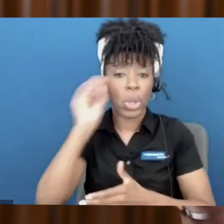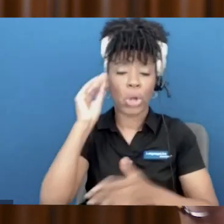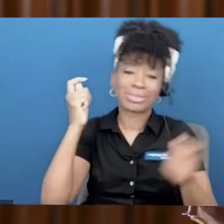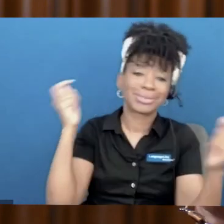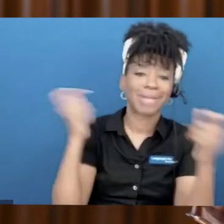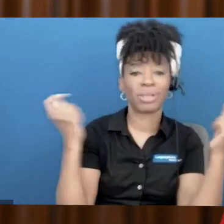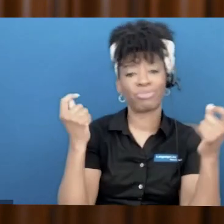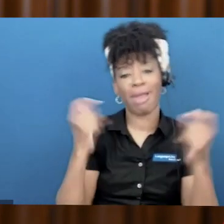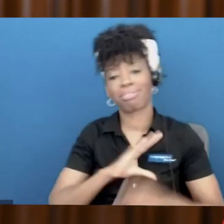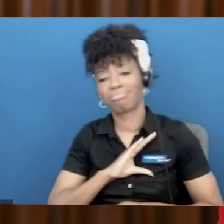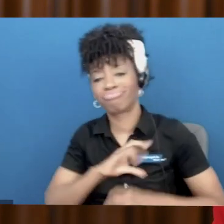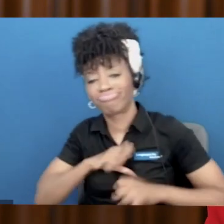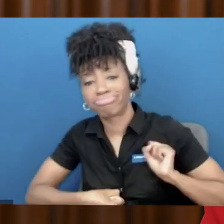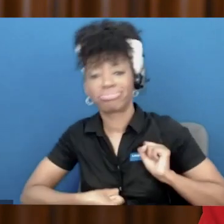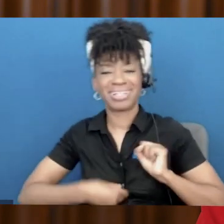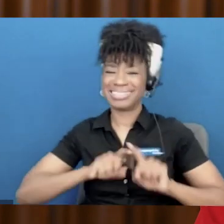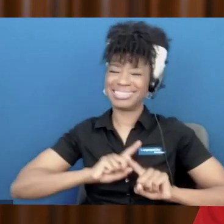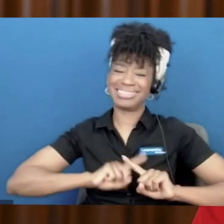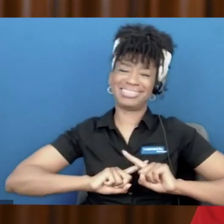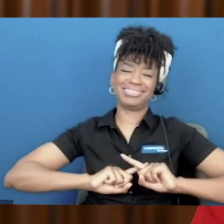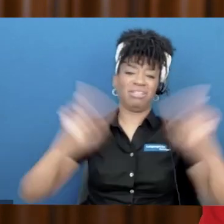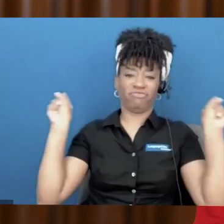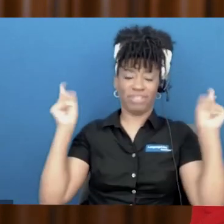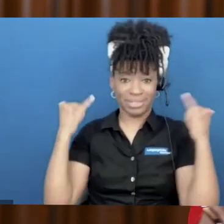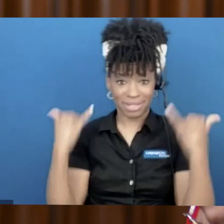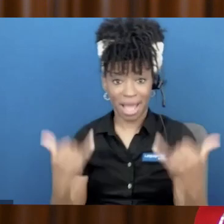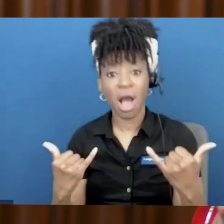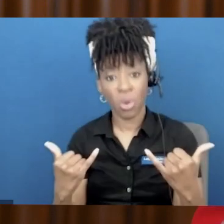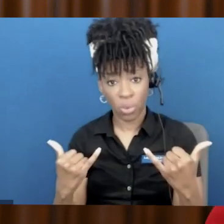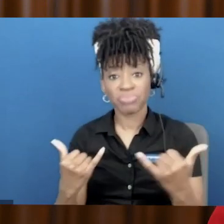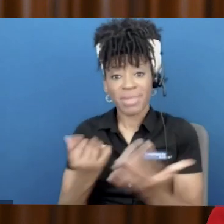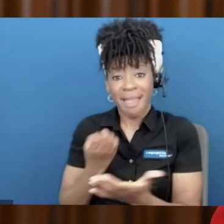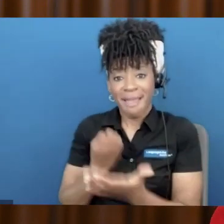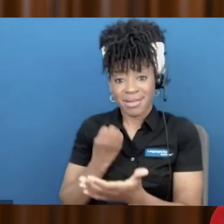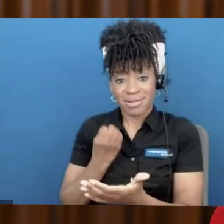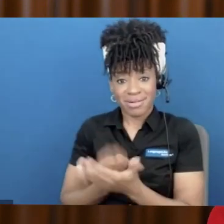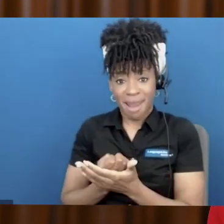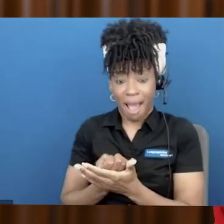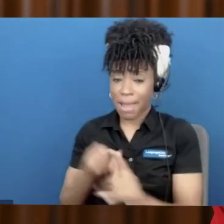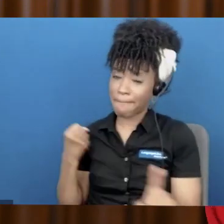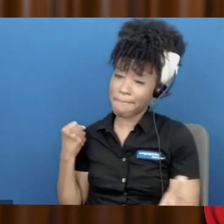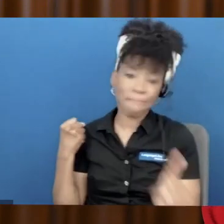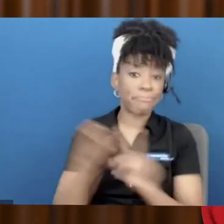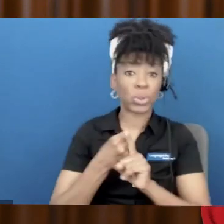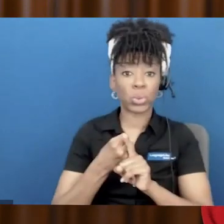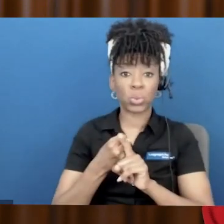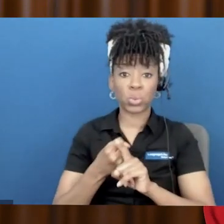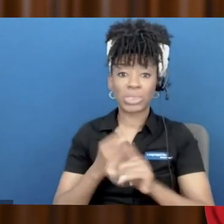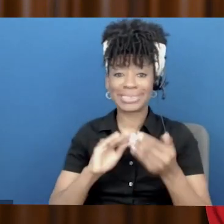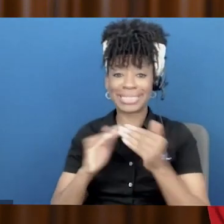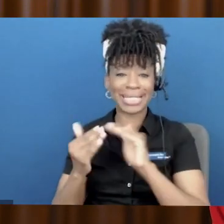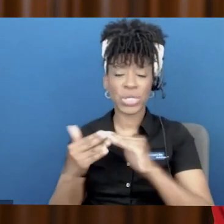mourn. So many things are different now. The economic fallout from the COVID-19 pandemic has hit our city